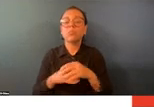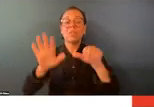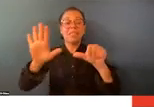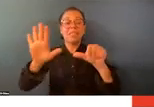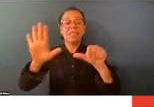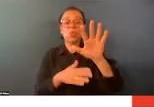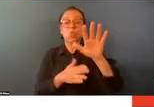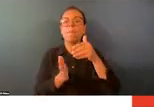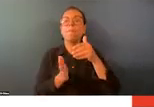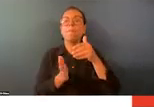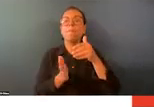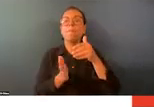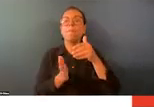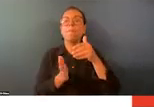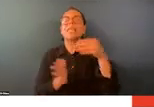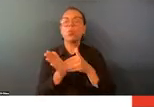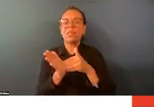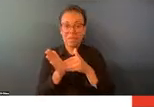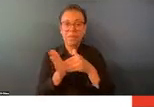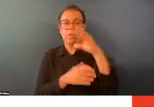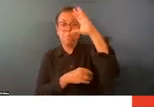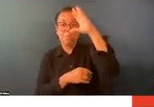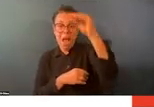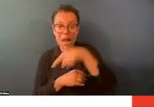to mosque. Next slide, please.